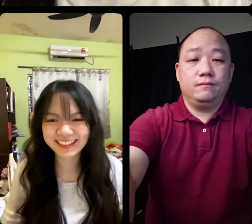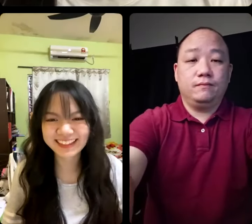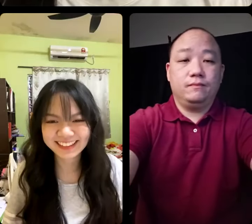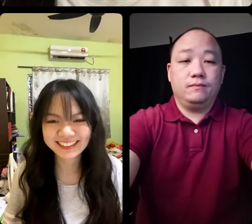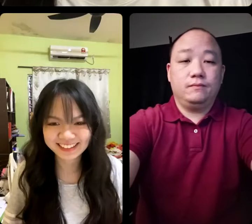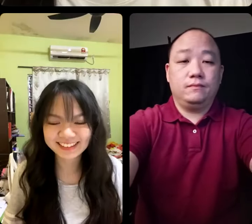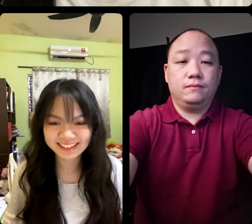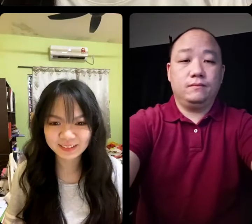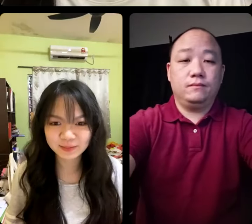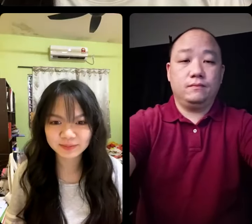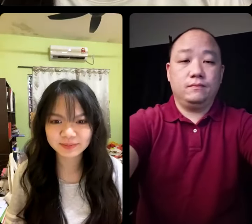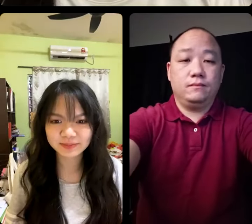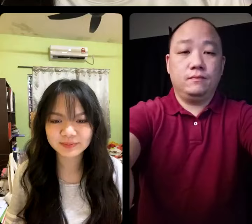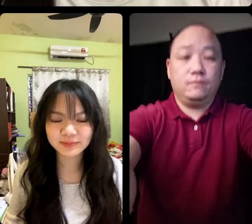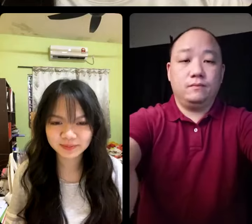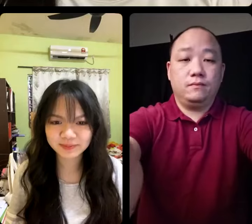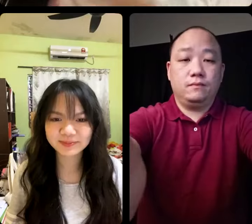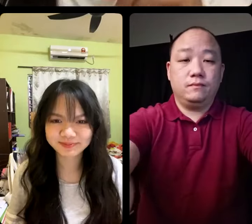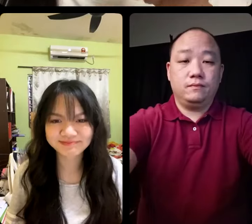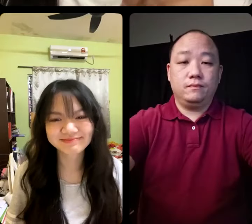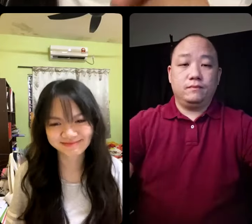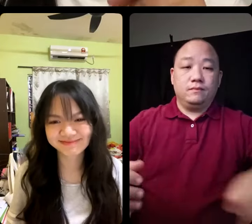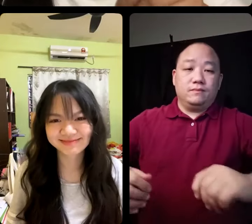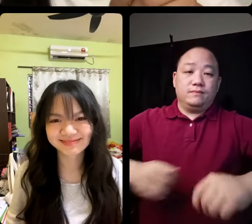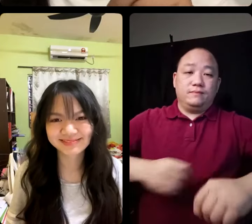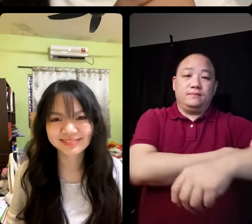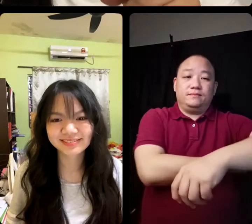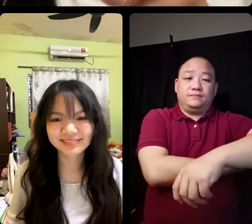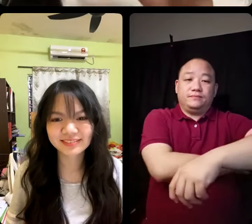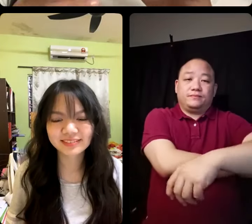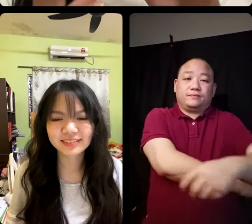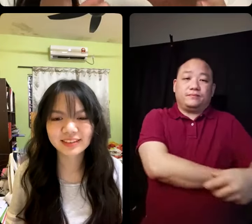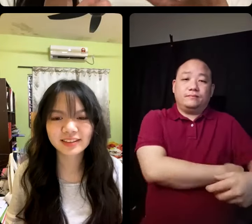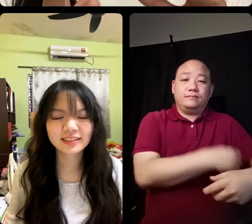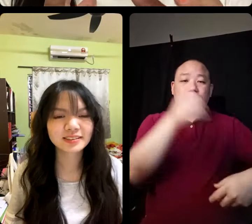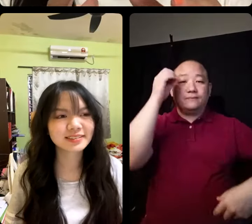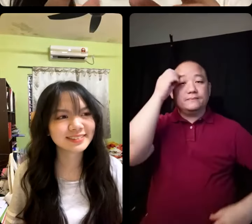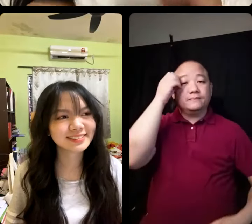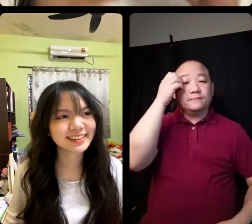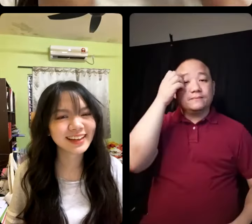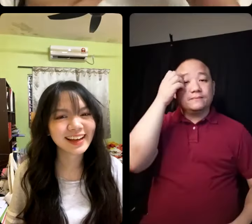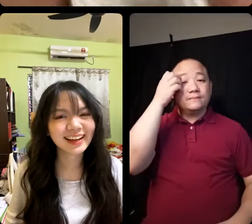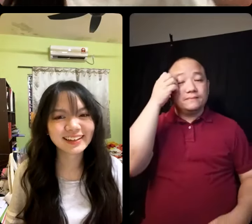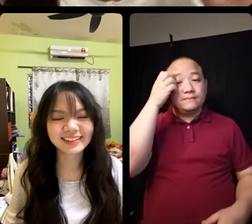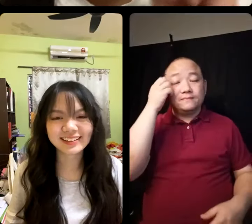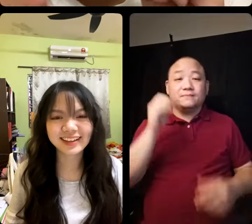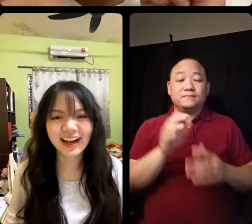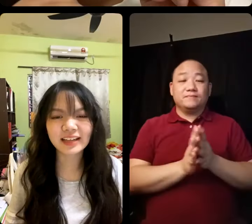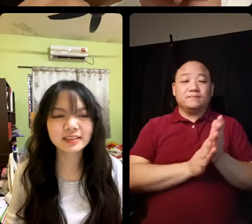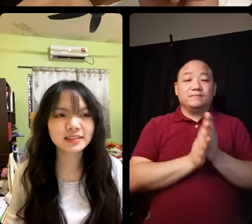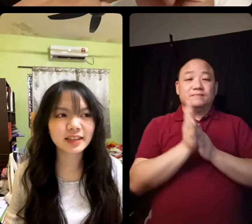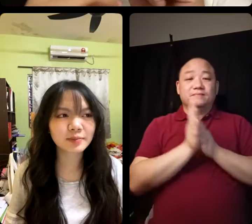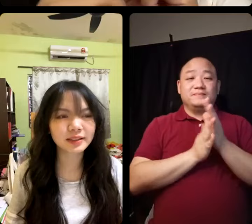for me. Oh, my God. How do you feel about doing that? Like, how do you feel about the time? Is it very fast?